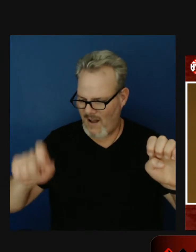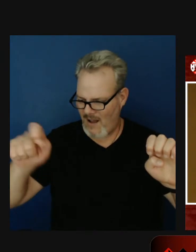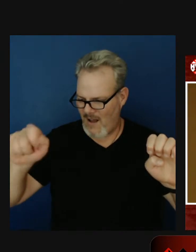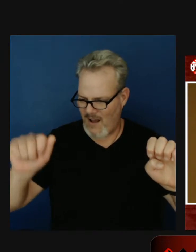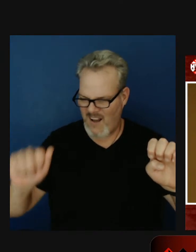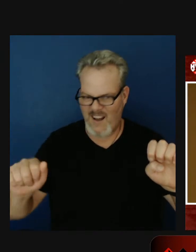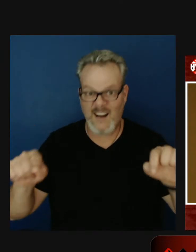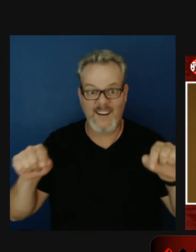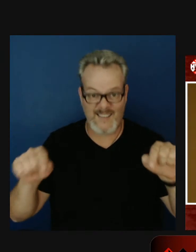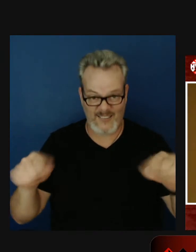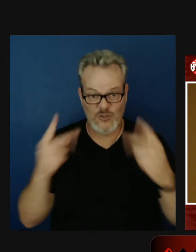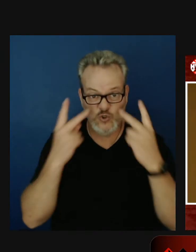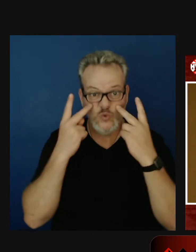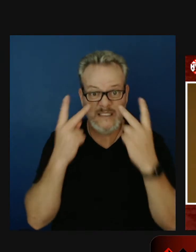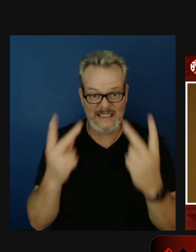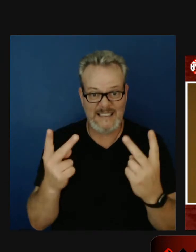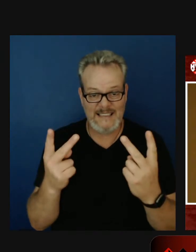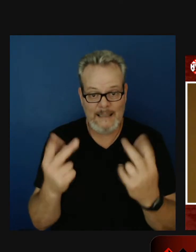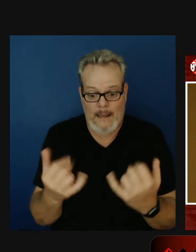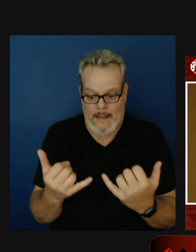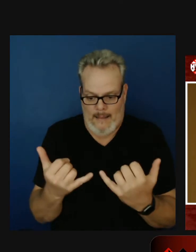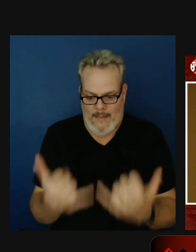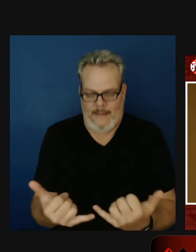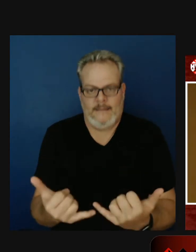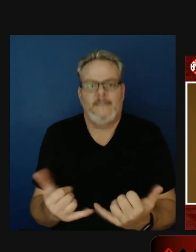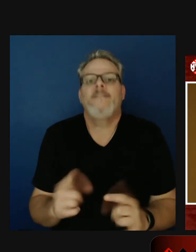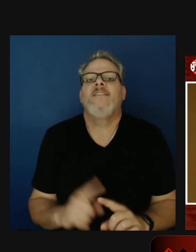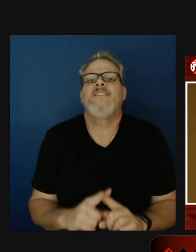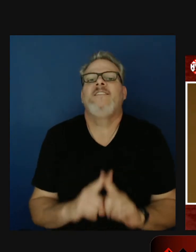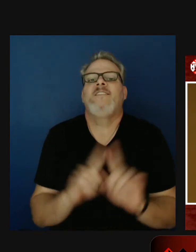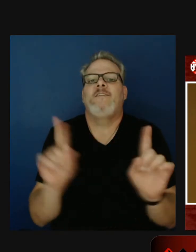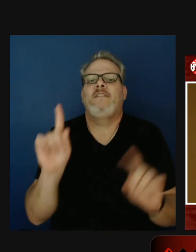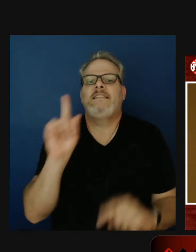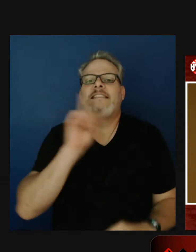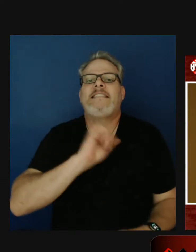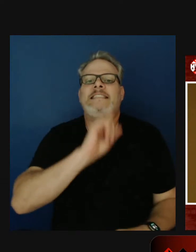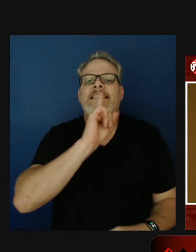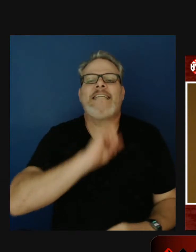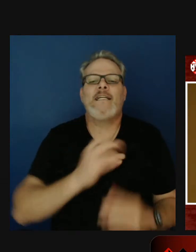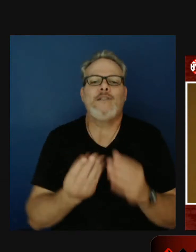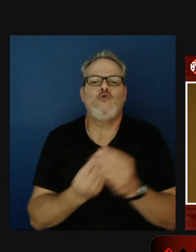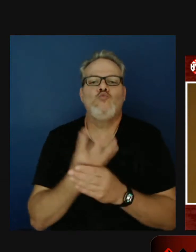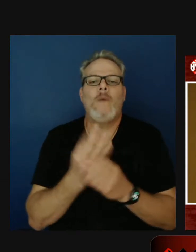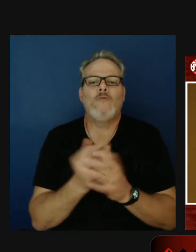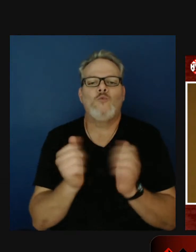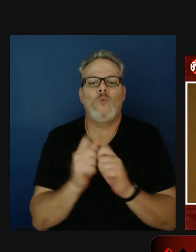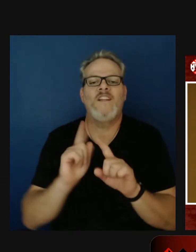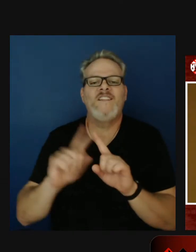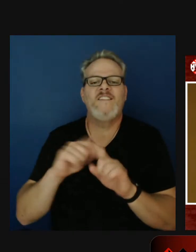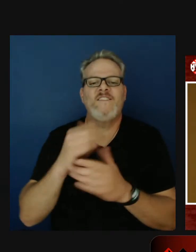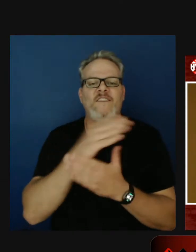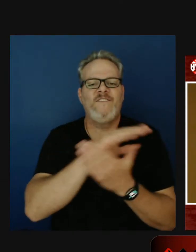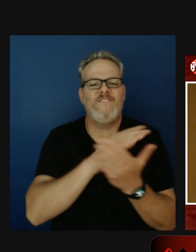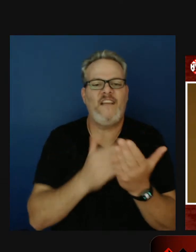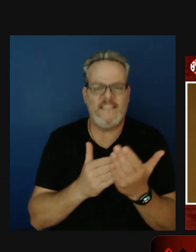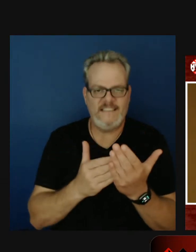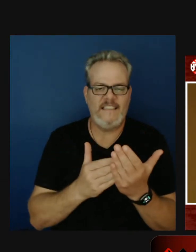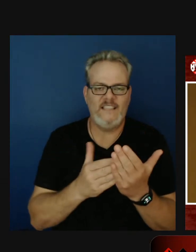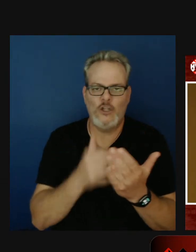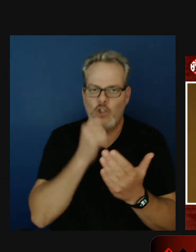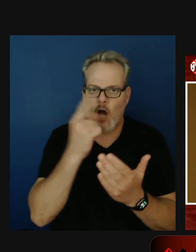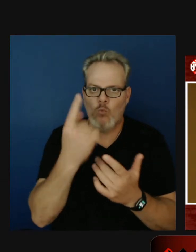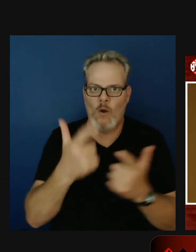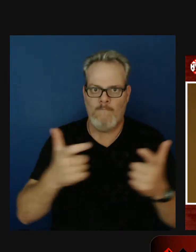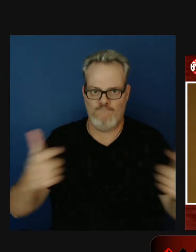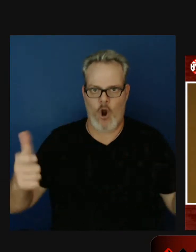So just another map, this time of a single eruption and the different phases of it, instead of kind of a larger, broader map